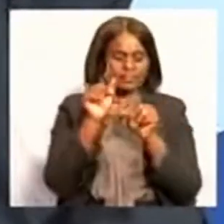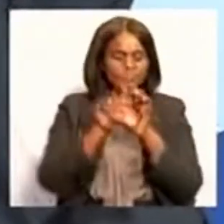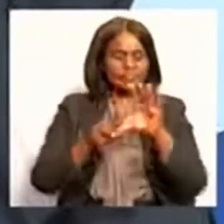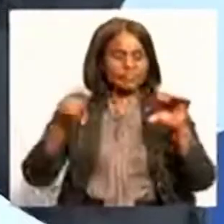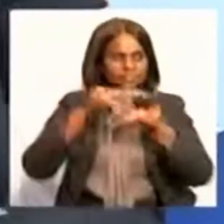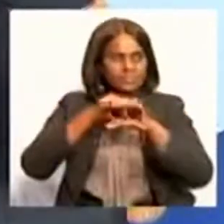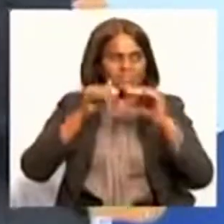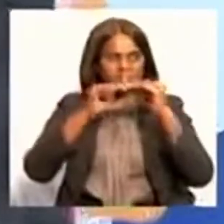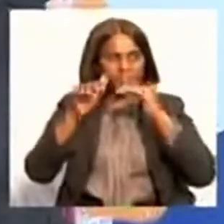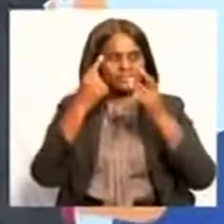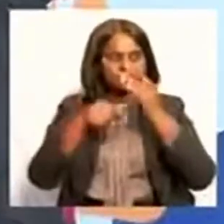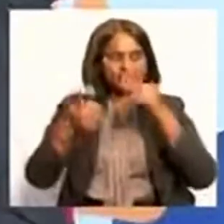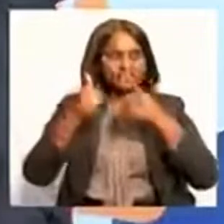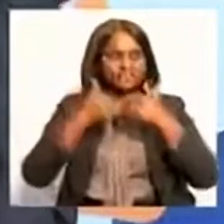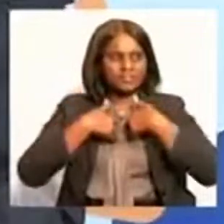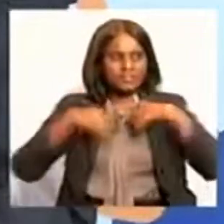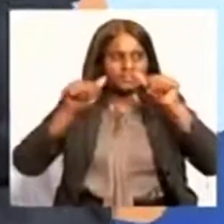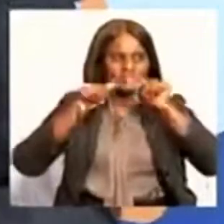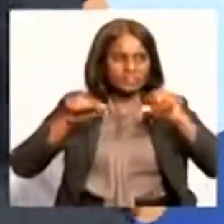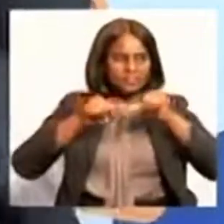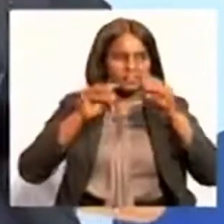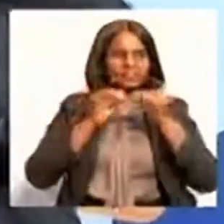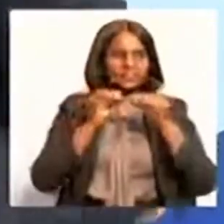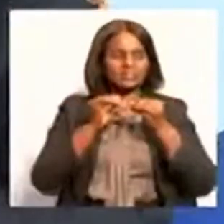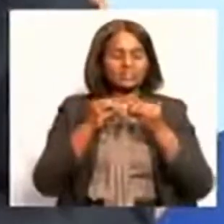level, when you are going to conduct an audit,